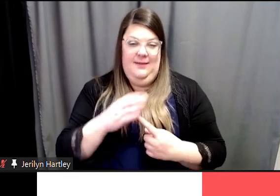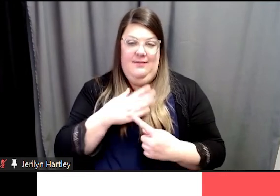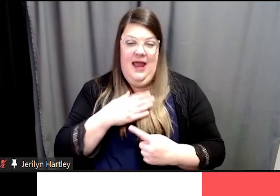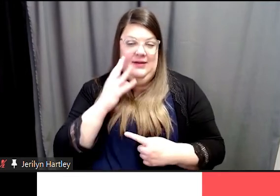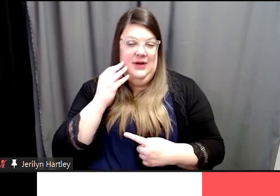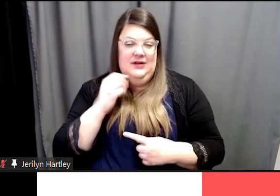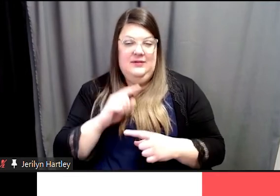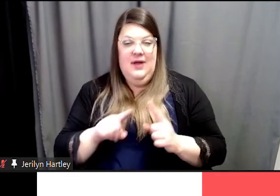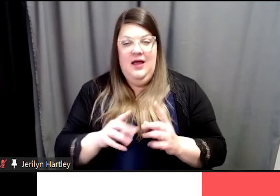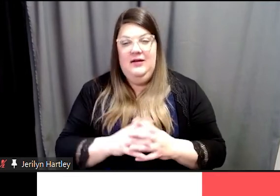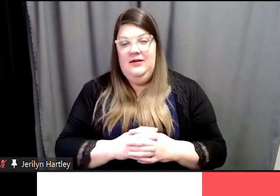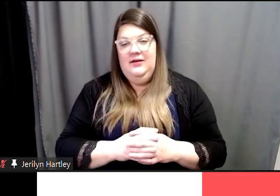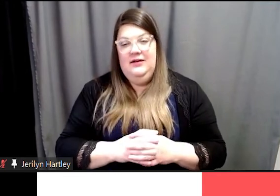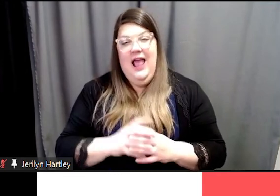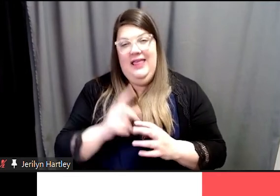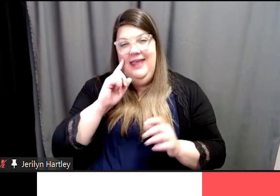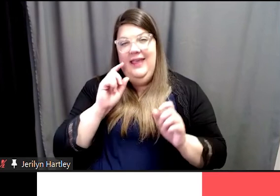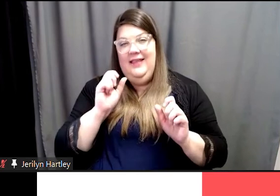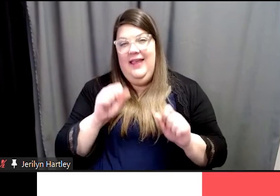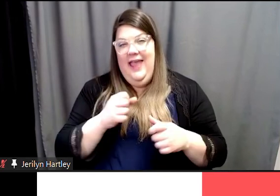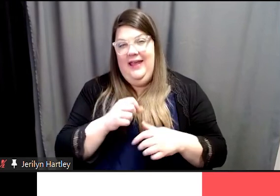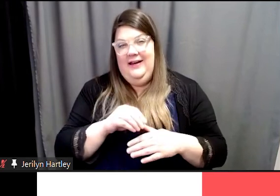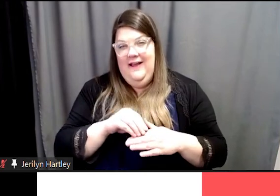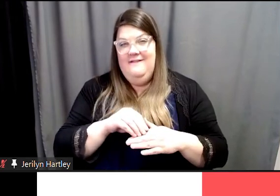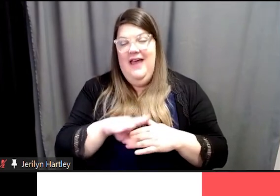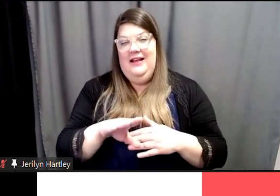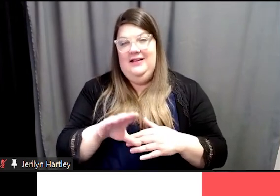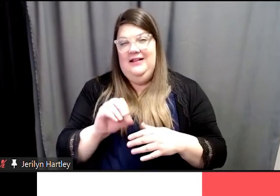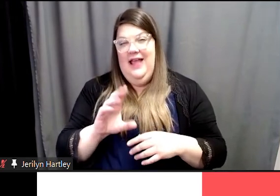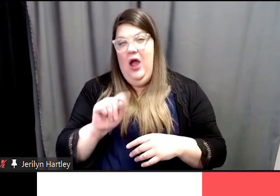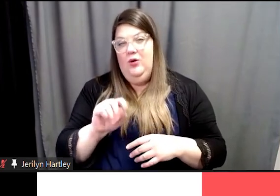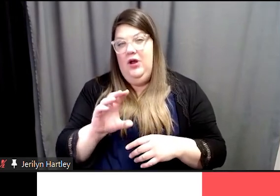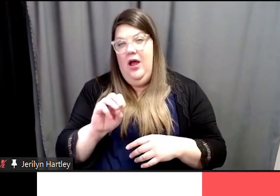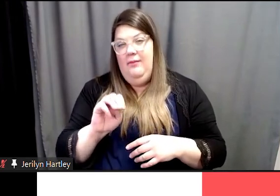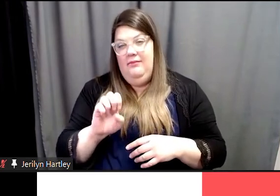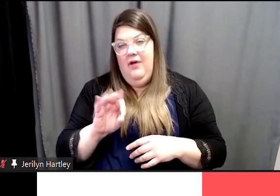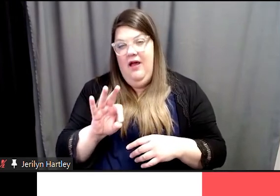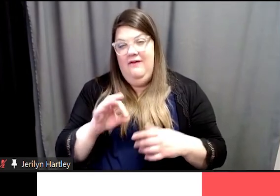experience, affects the outcome of the health